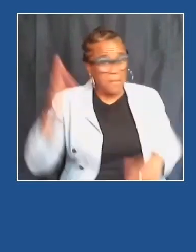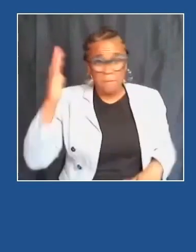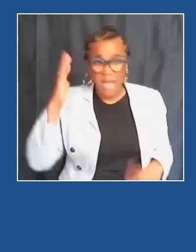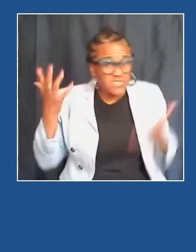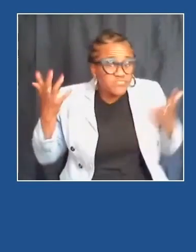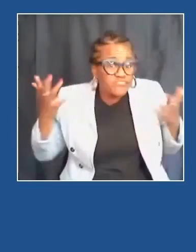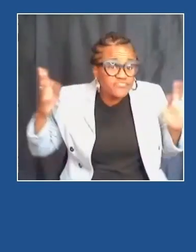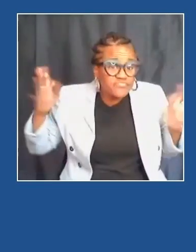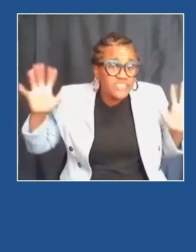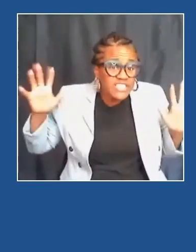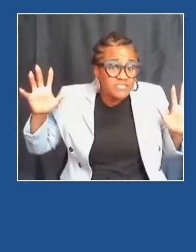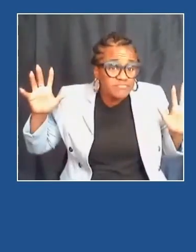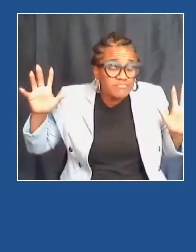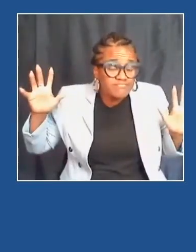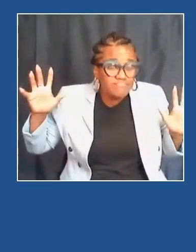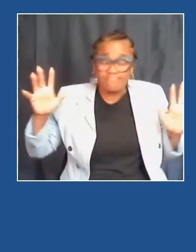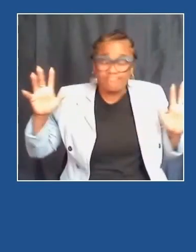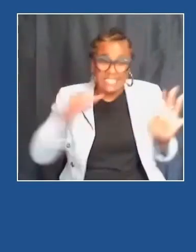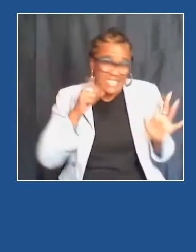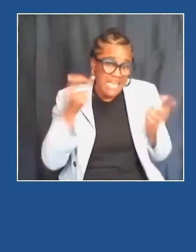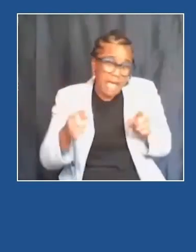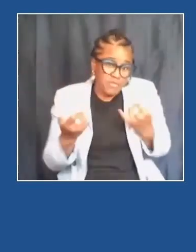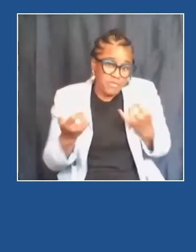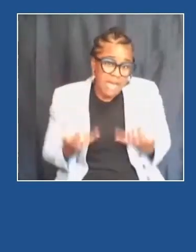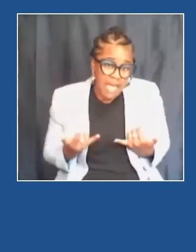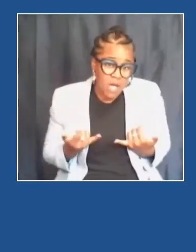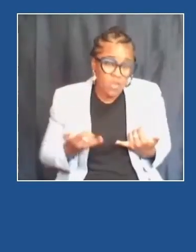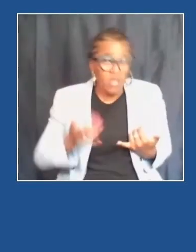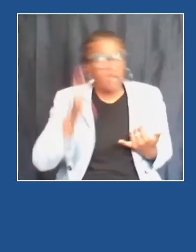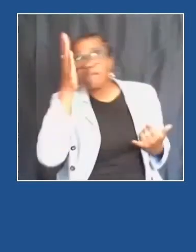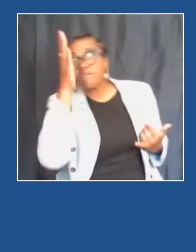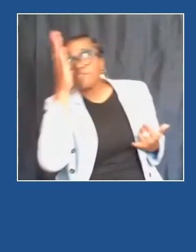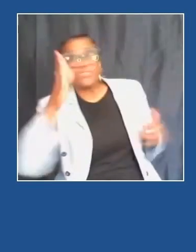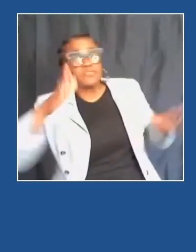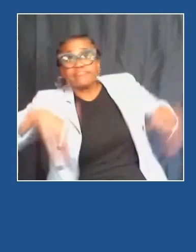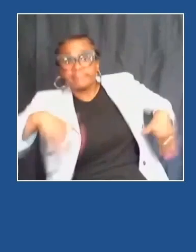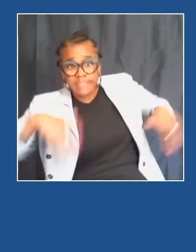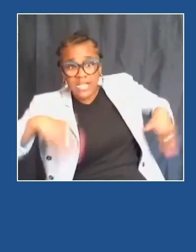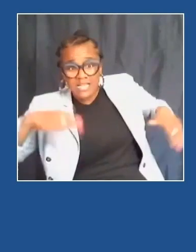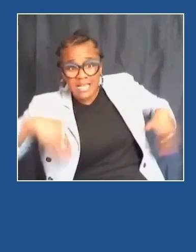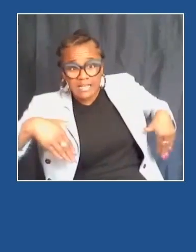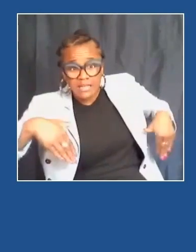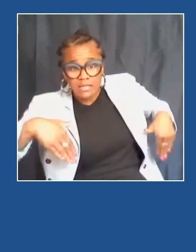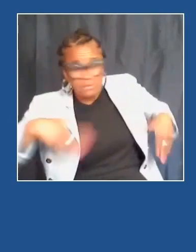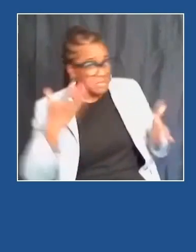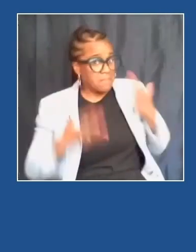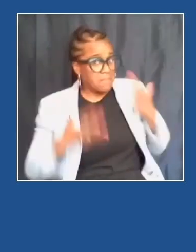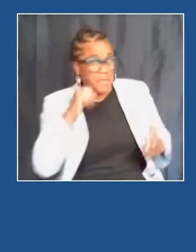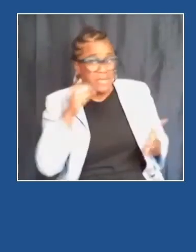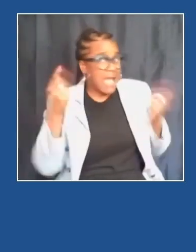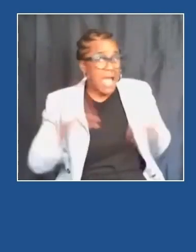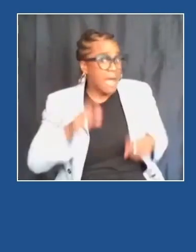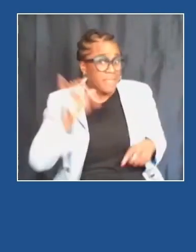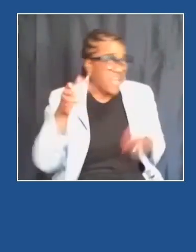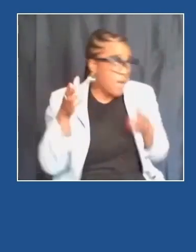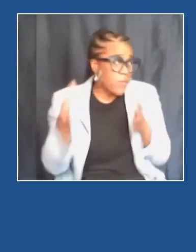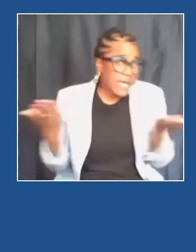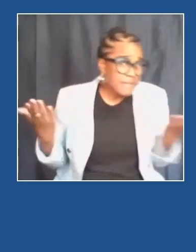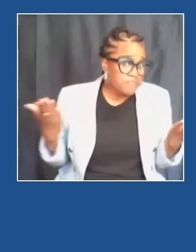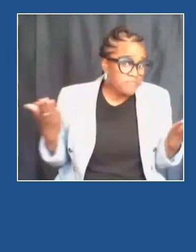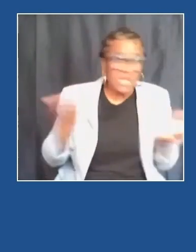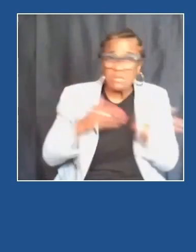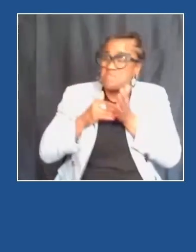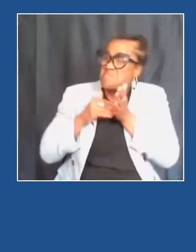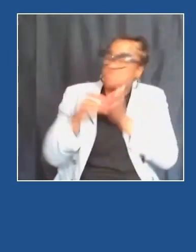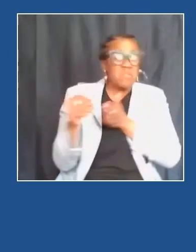happened. Okay, it's not happening right now. The future hasn't happened yet, and it might not go that way. There are a billion other